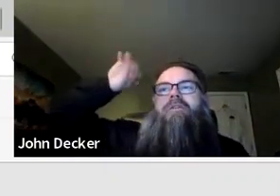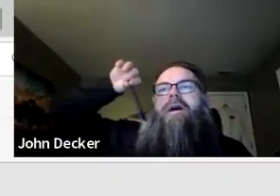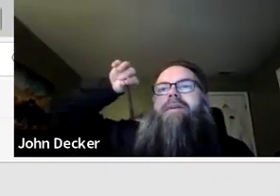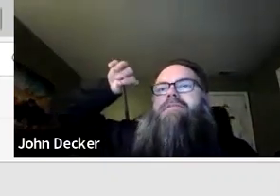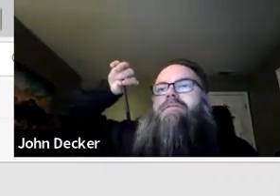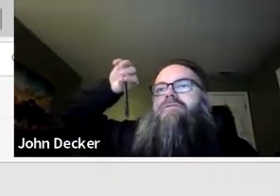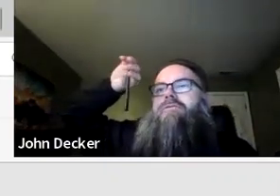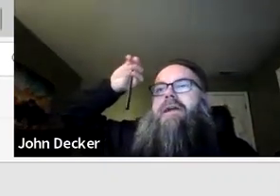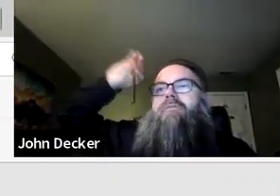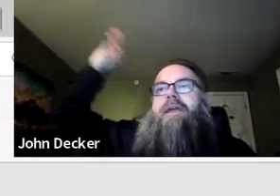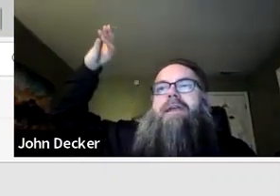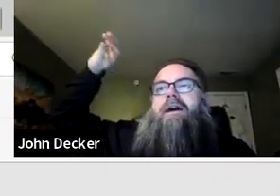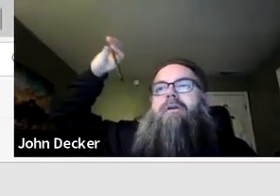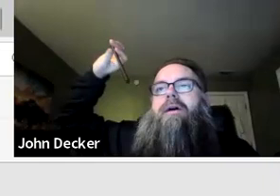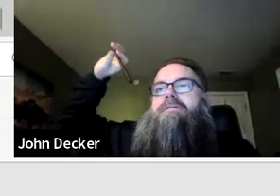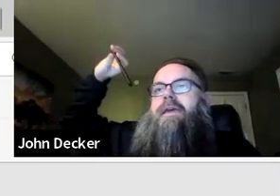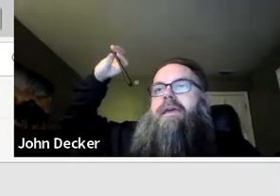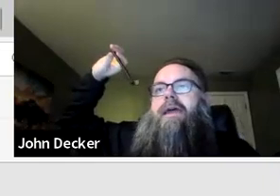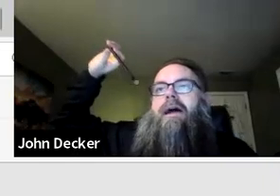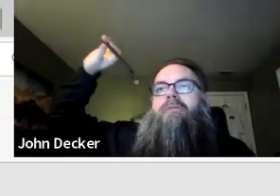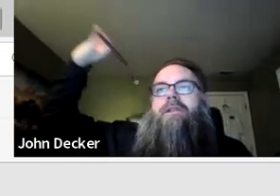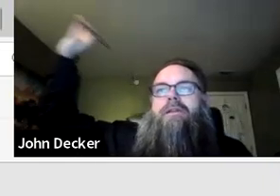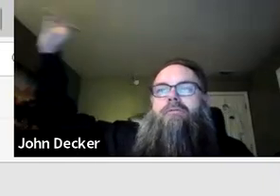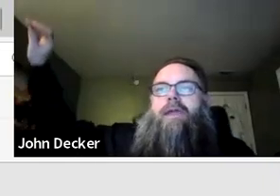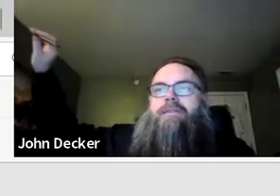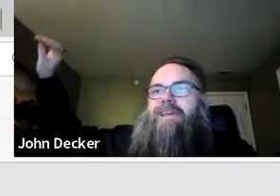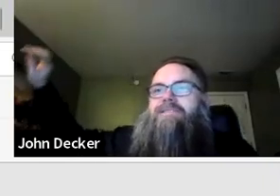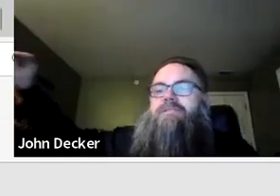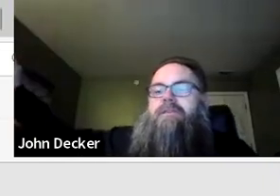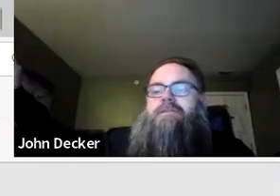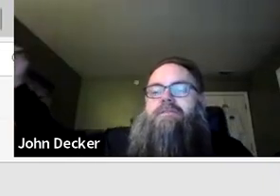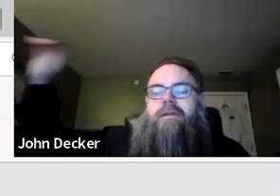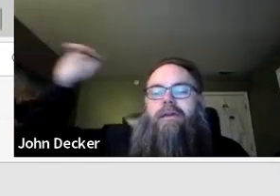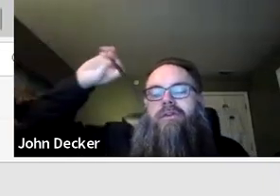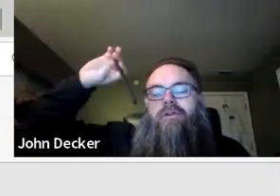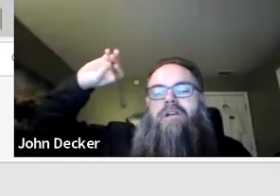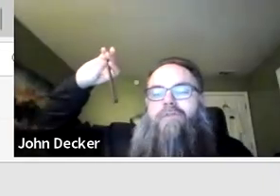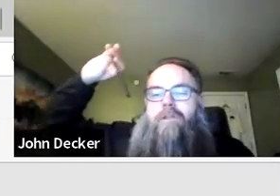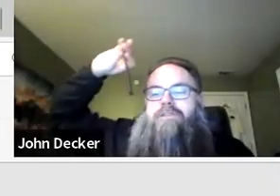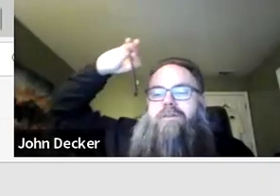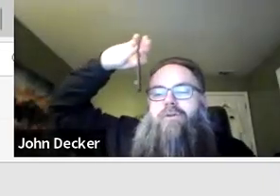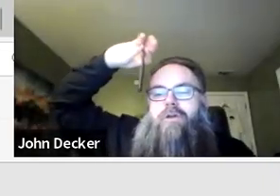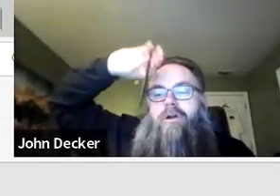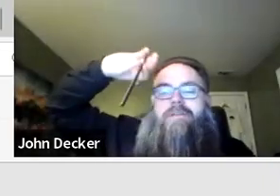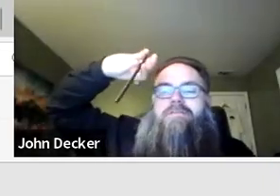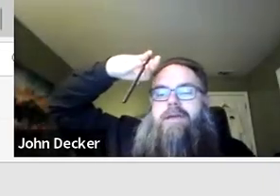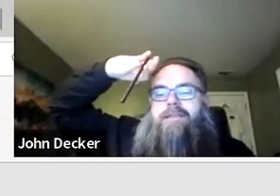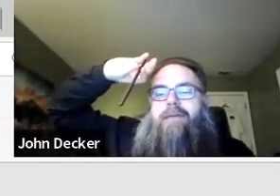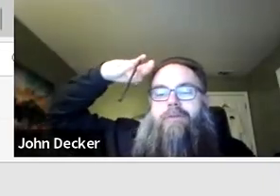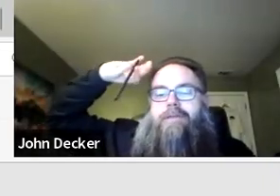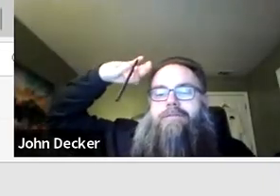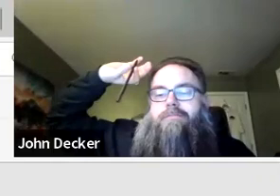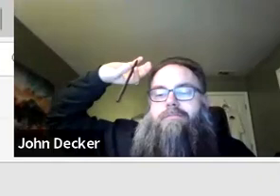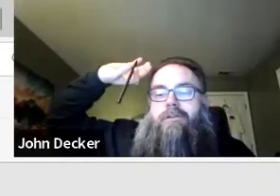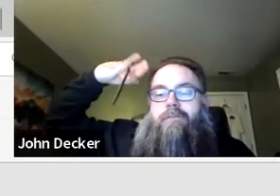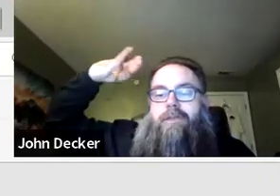we categorize you like right now as a hourly rate day service, you're going to fall into the hold harmless at